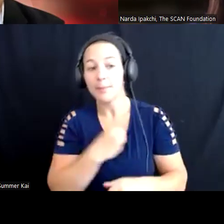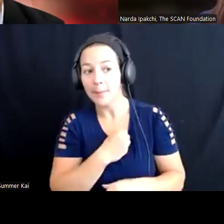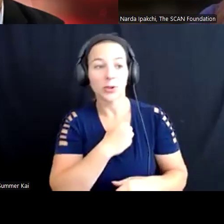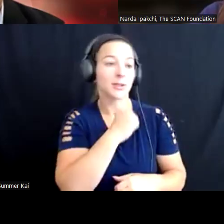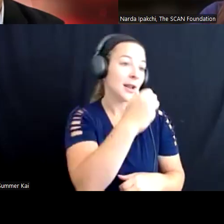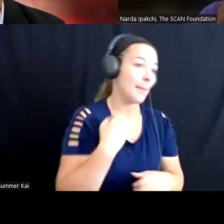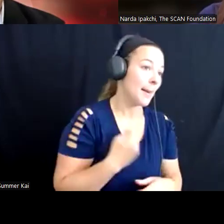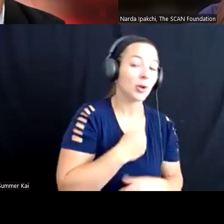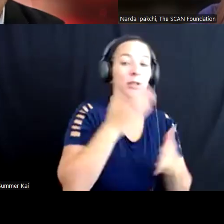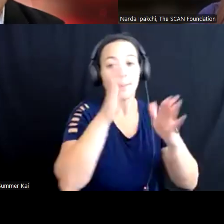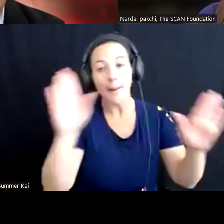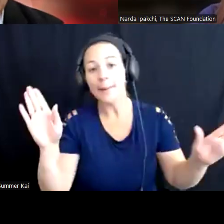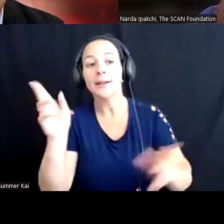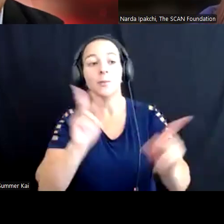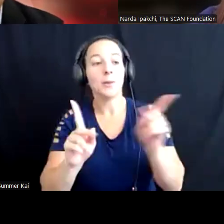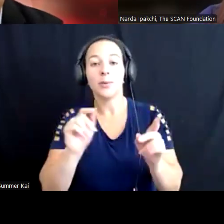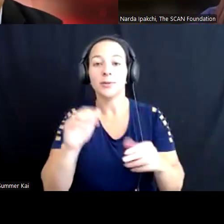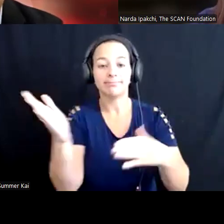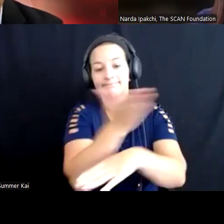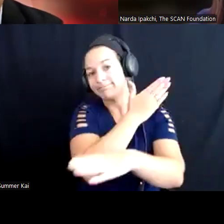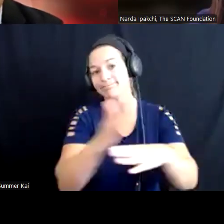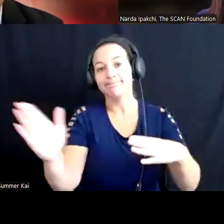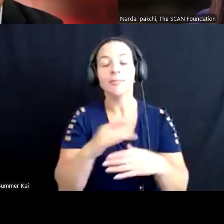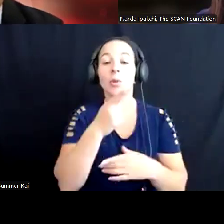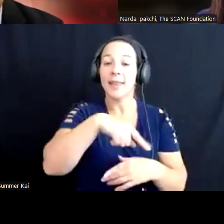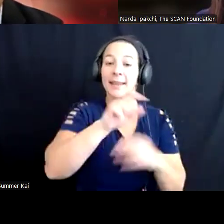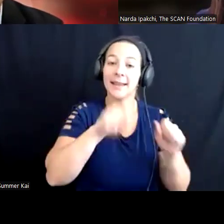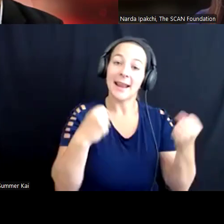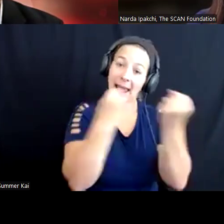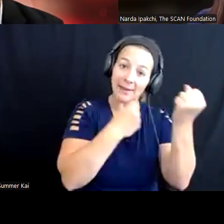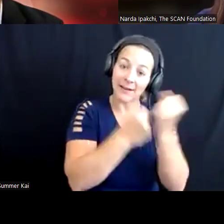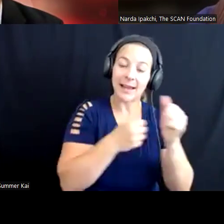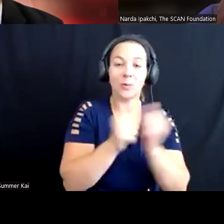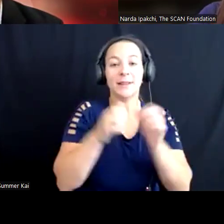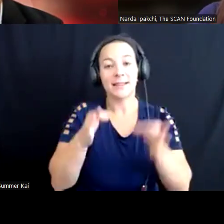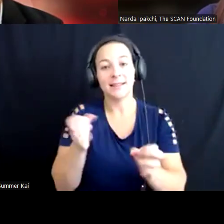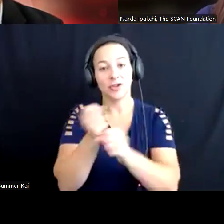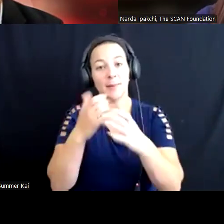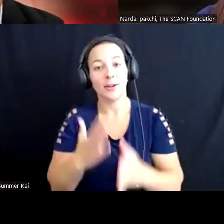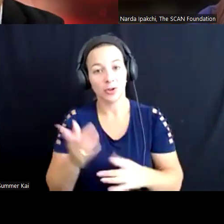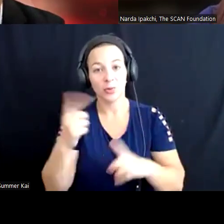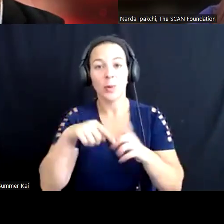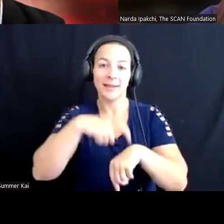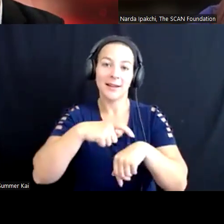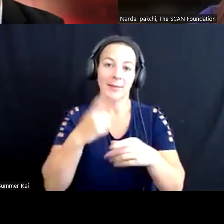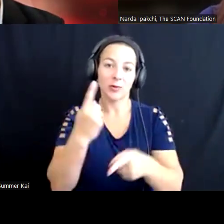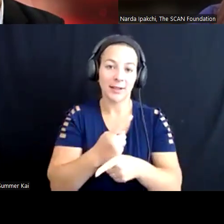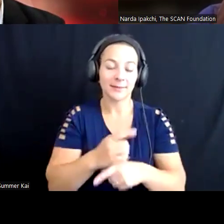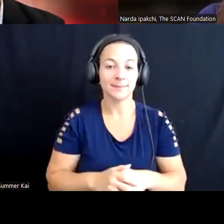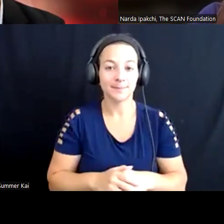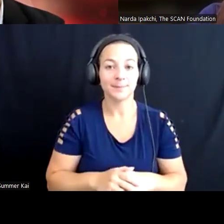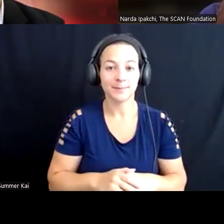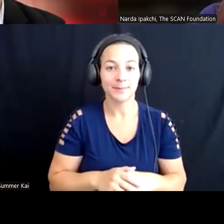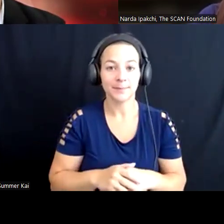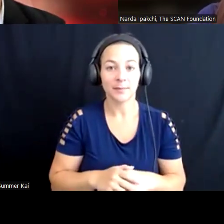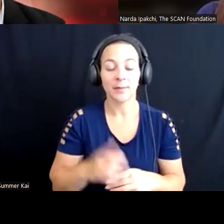ages alike, so they can advocate with decision makers for the creation of this benefit when that time comes. We're especially focused